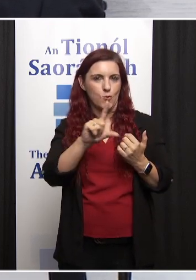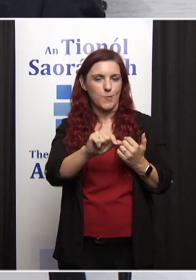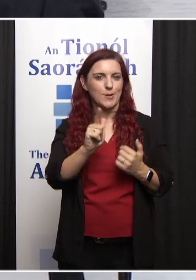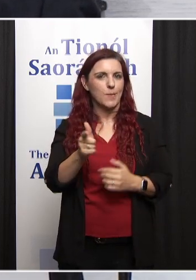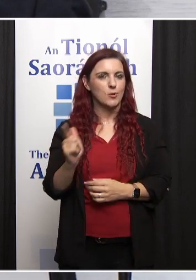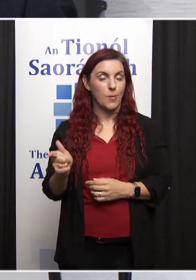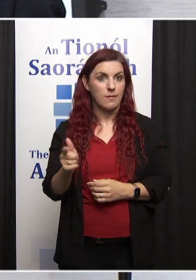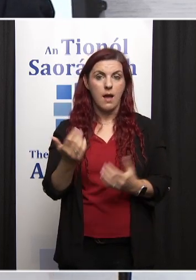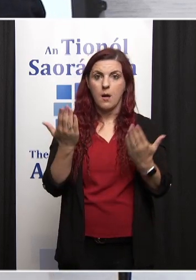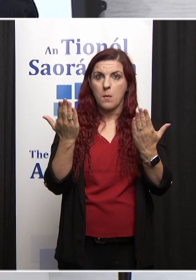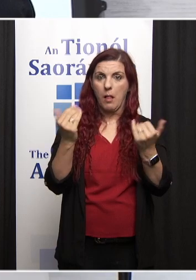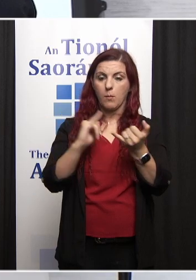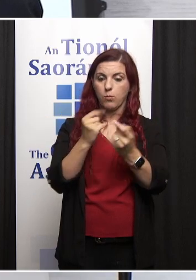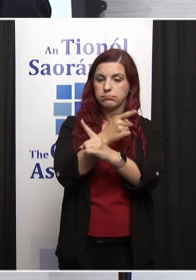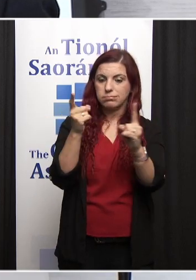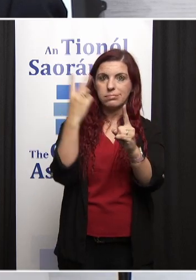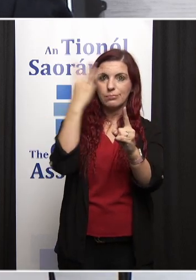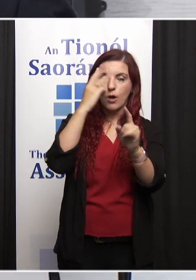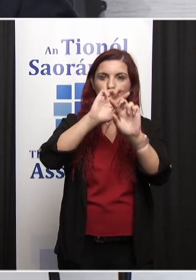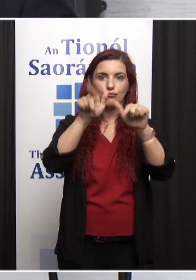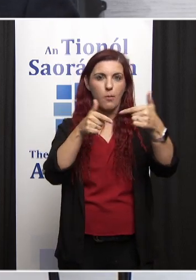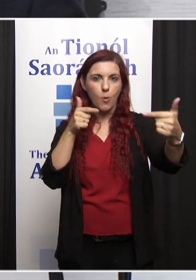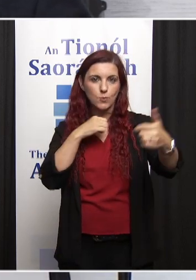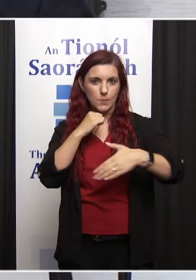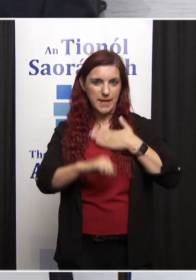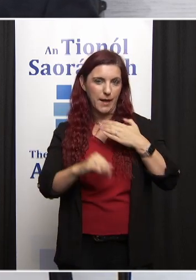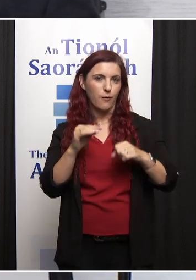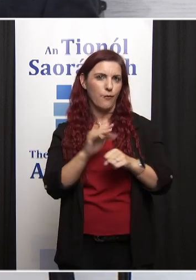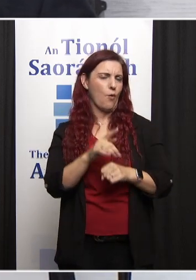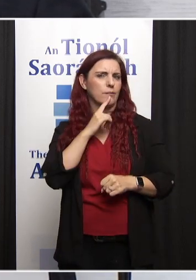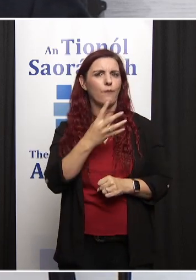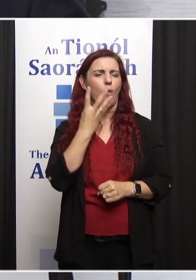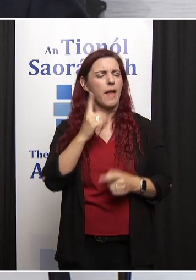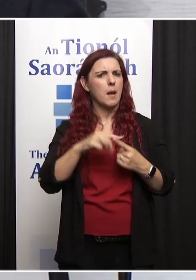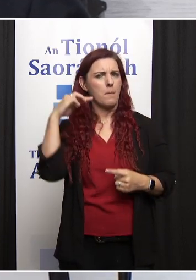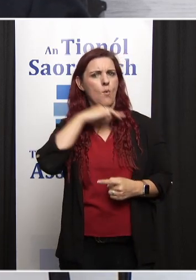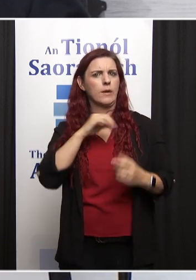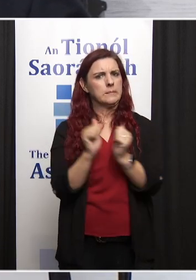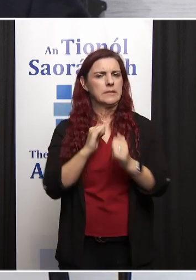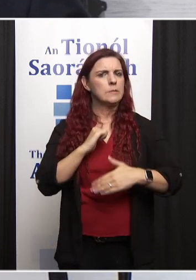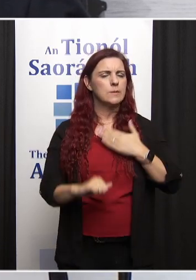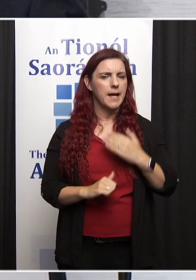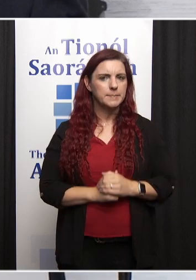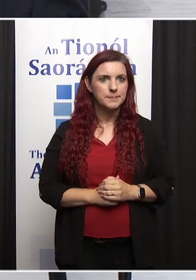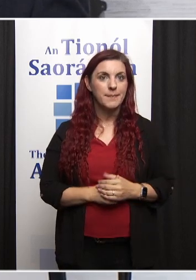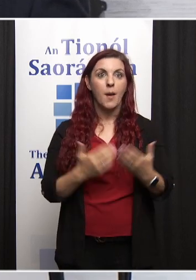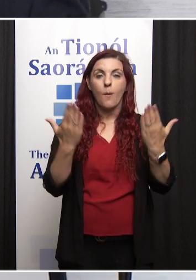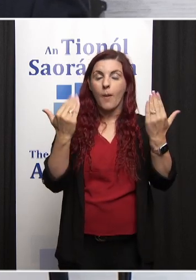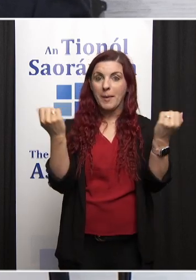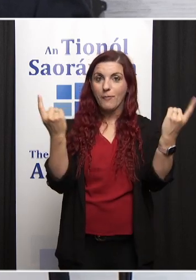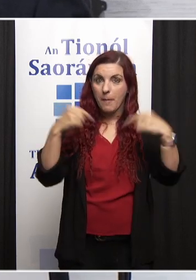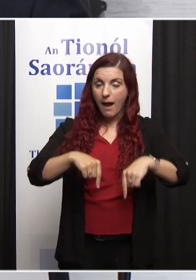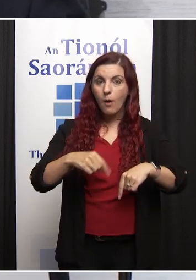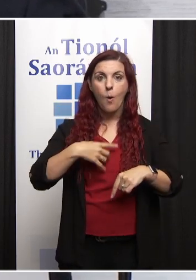2022, and welcome indeed to those joining us online today for our fourth and really important session. Welcome back to everybody. I hope everybody